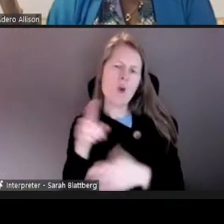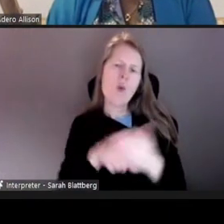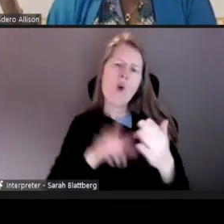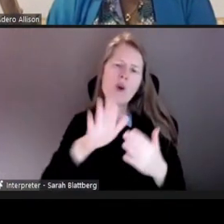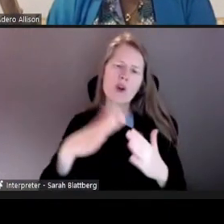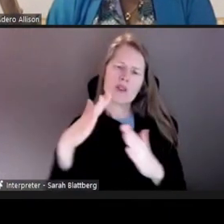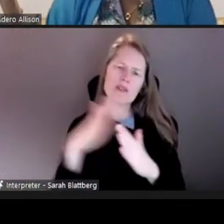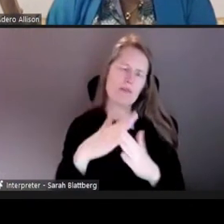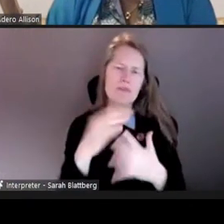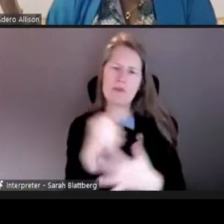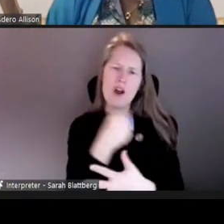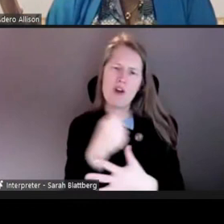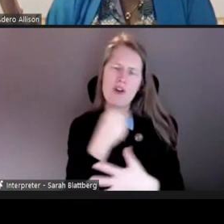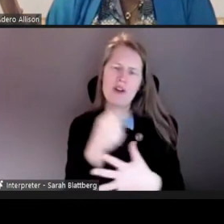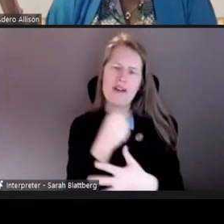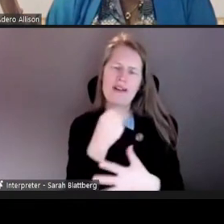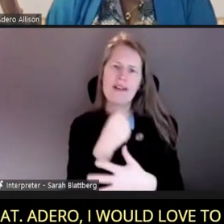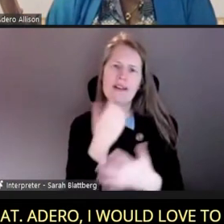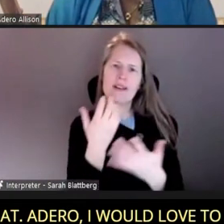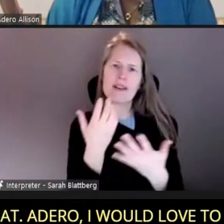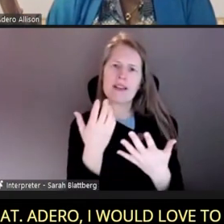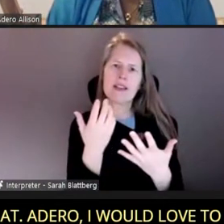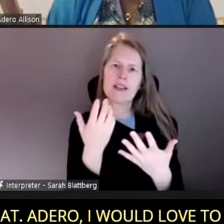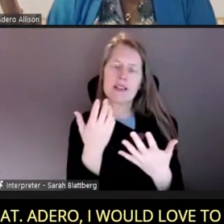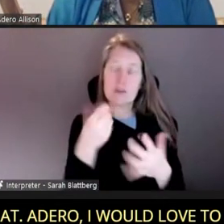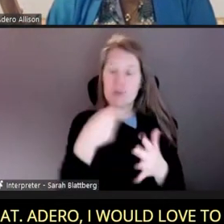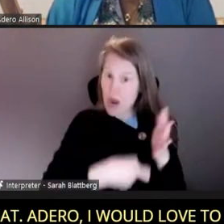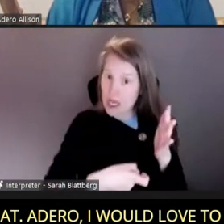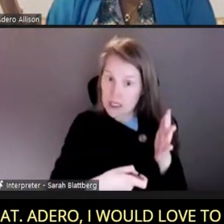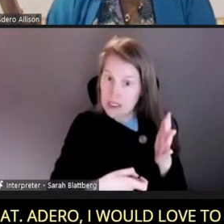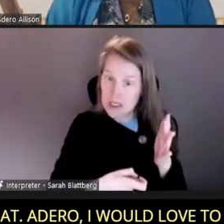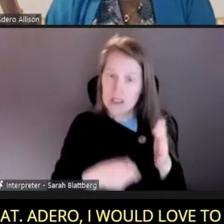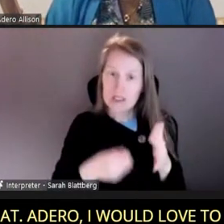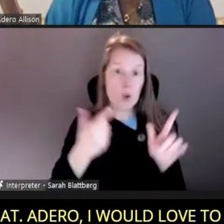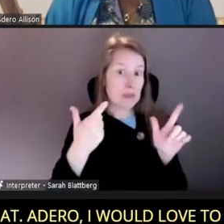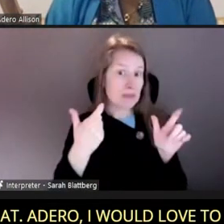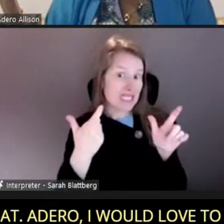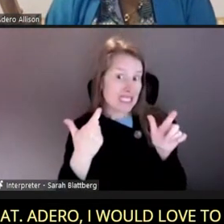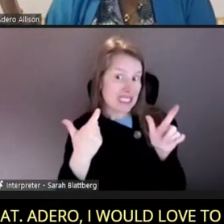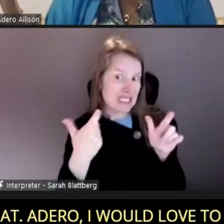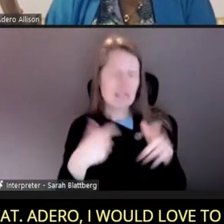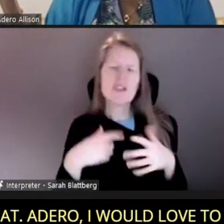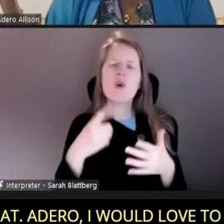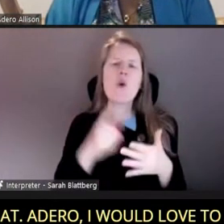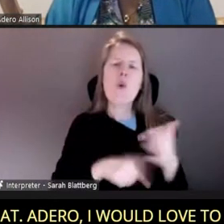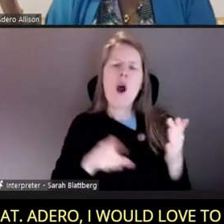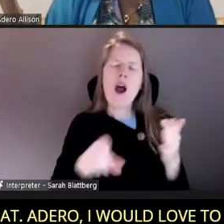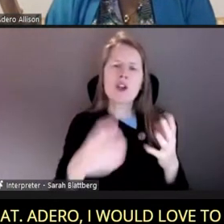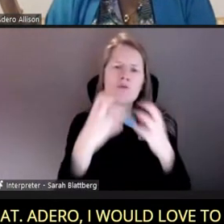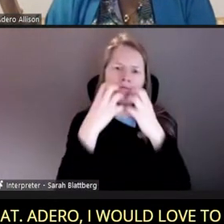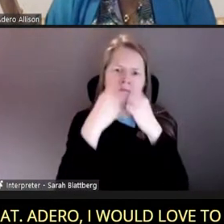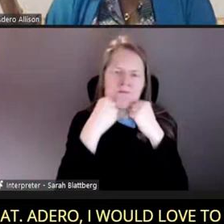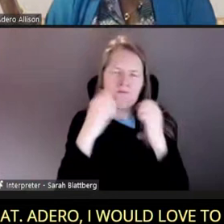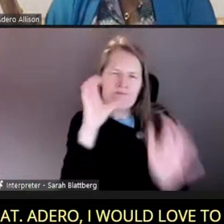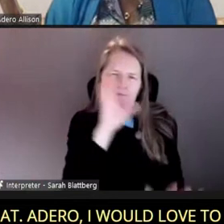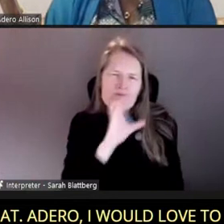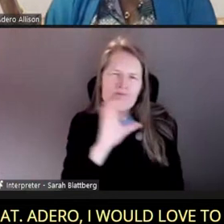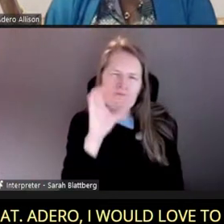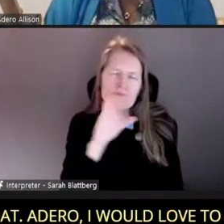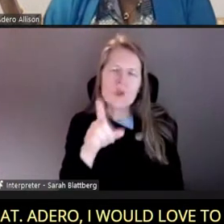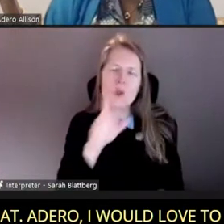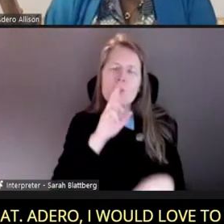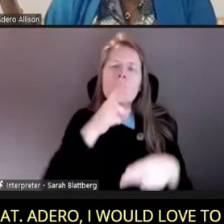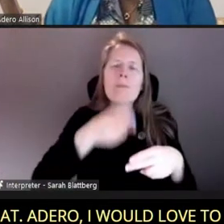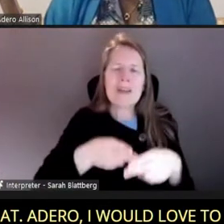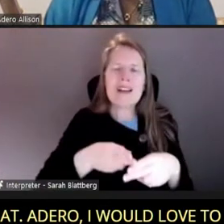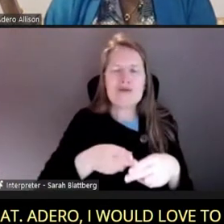you? You know, was it the price? Was it the speed? Were there other factors? Like, how were you, you kind of alluded to it in